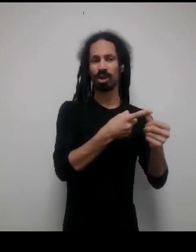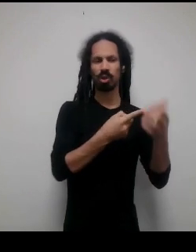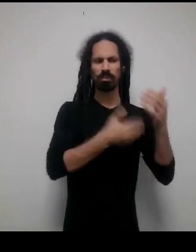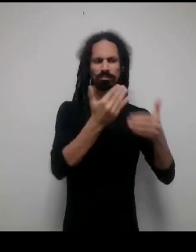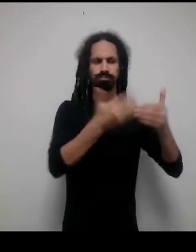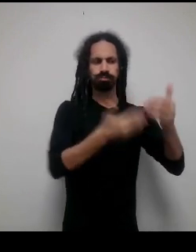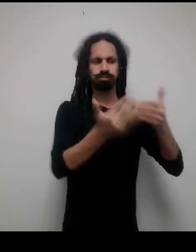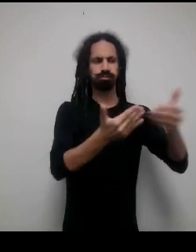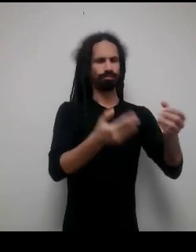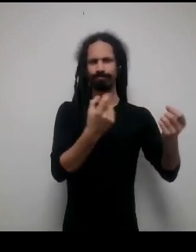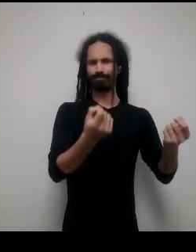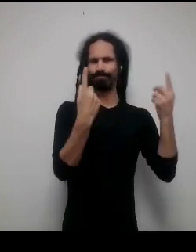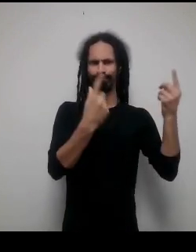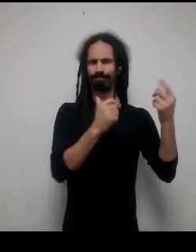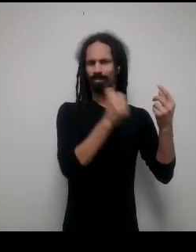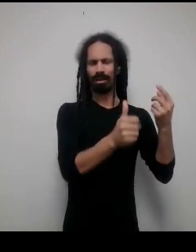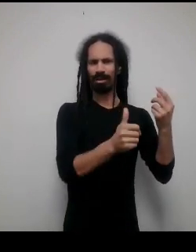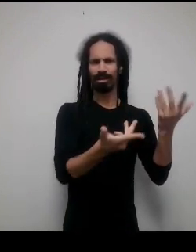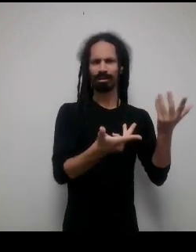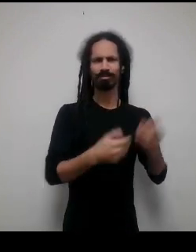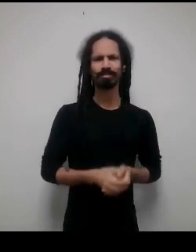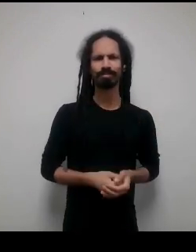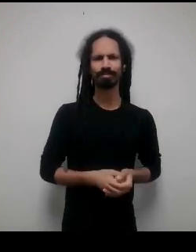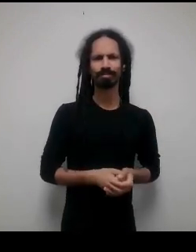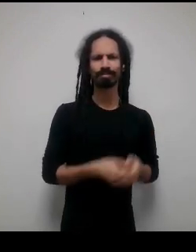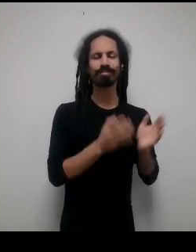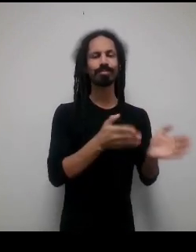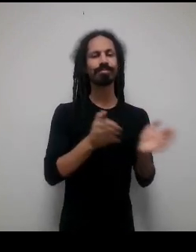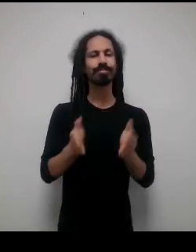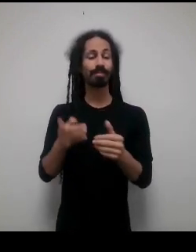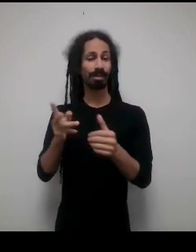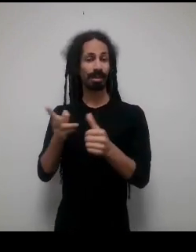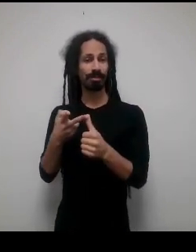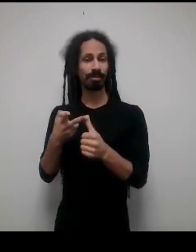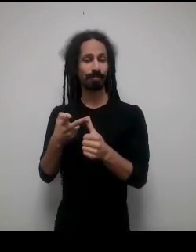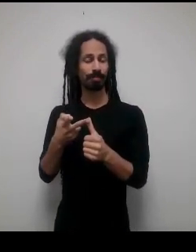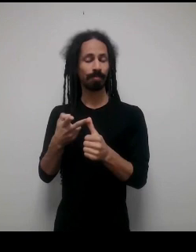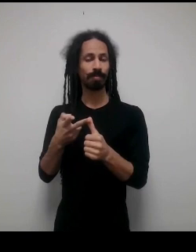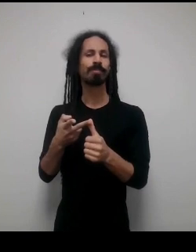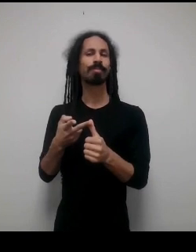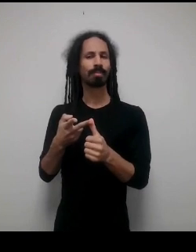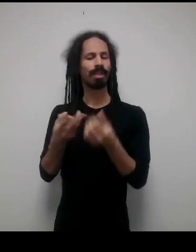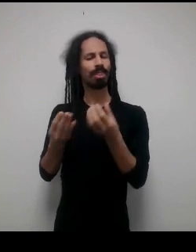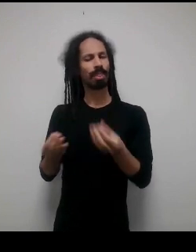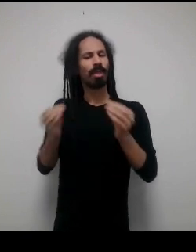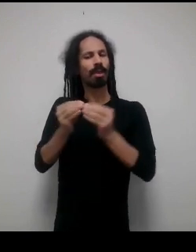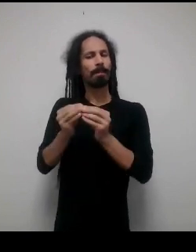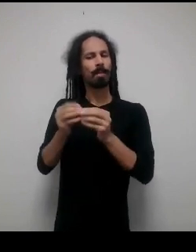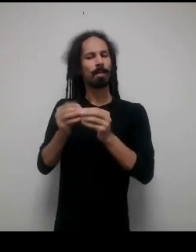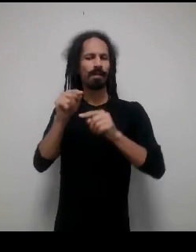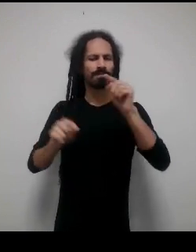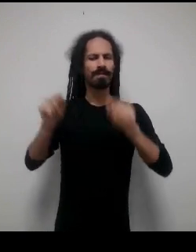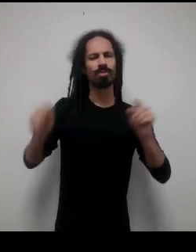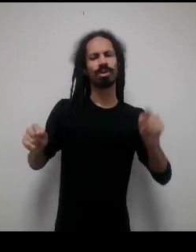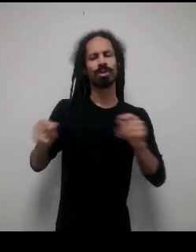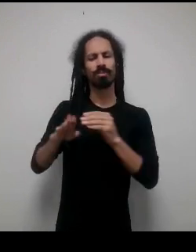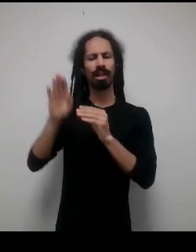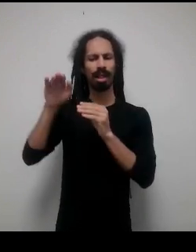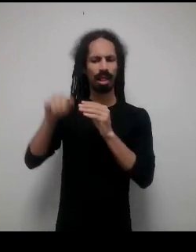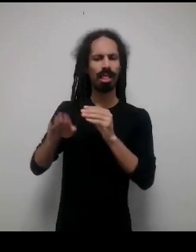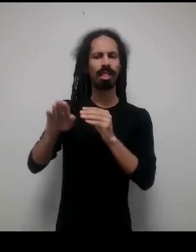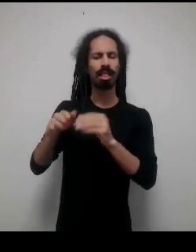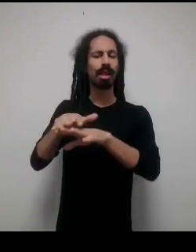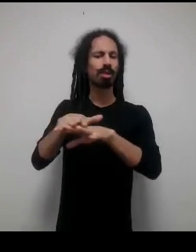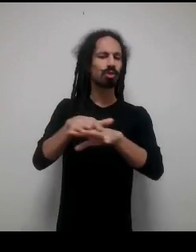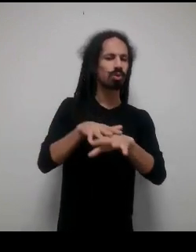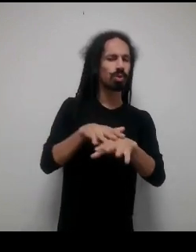to really be able to follow me effectively. The second one, I had more variation in my pace. I slowed it down a little